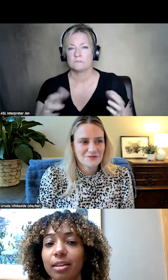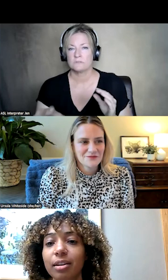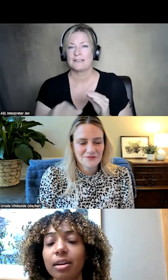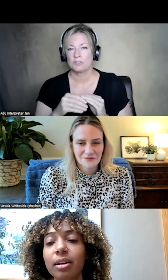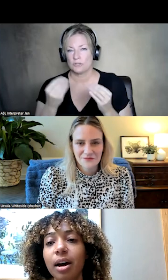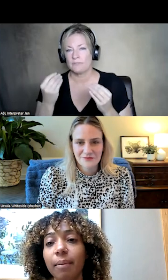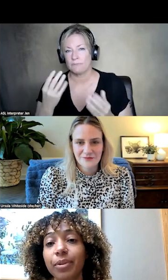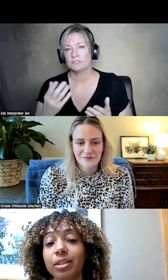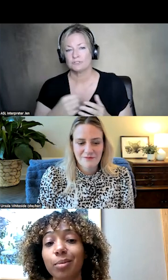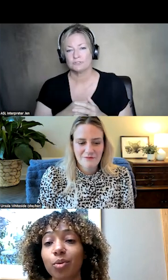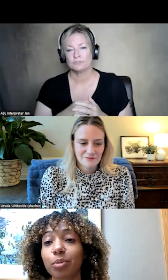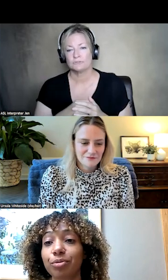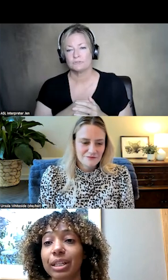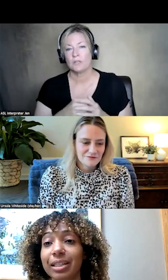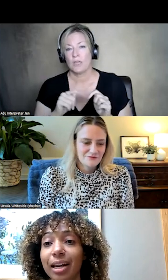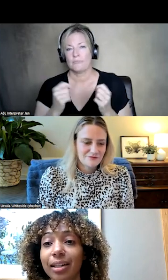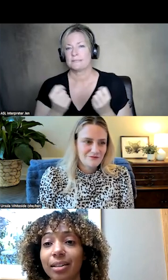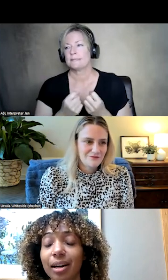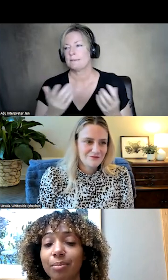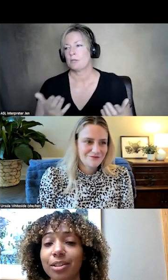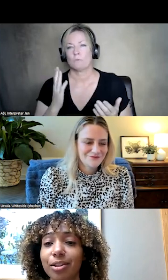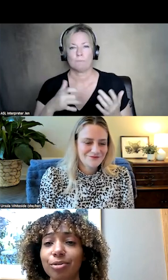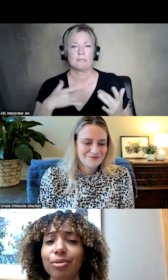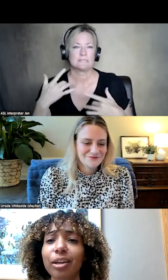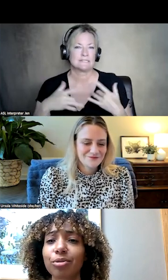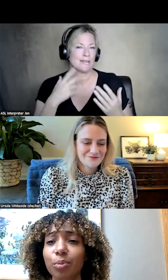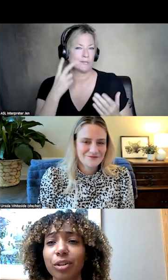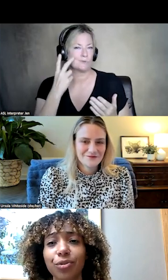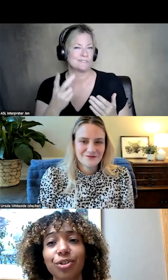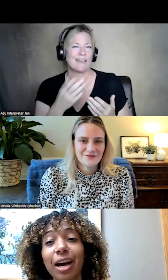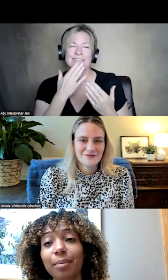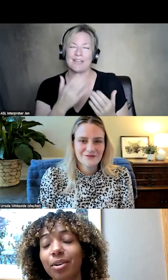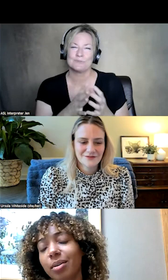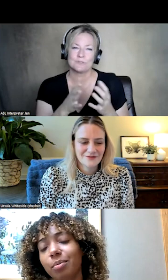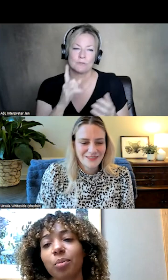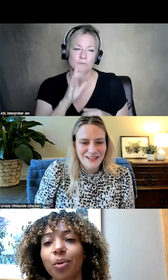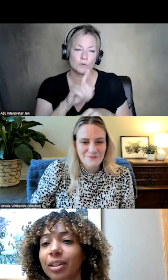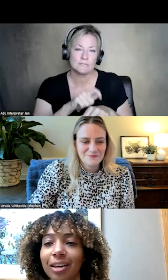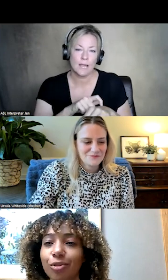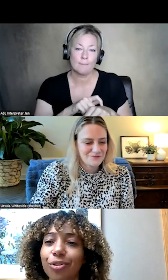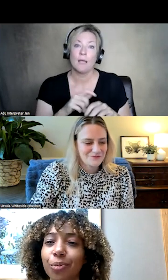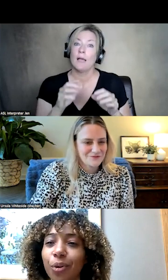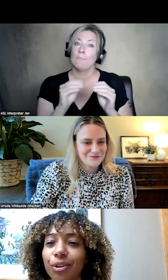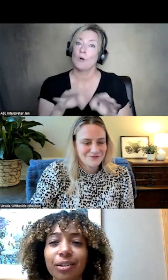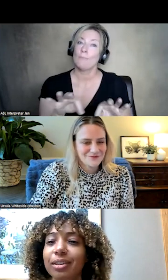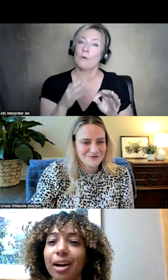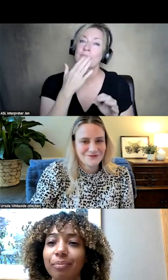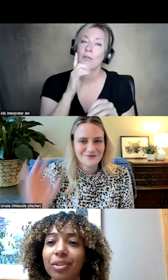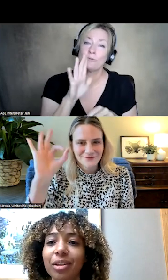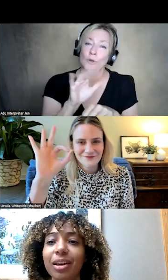information. I think the team here will be really excited to see those. So thank you so much for your time, and more importantly, thank you for your